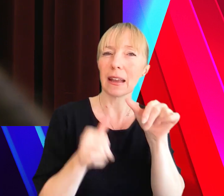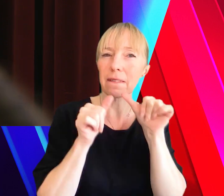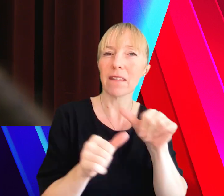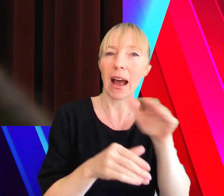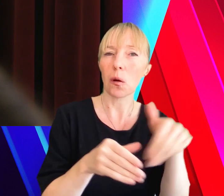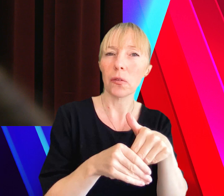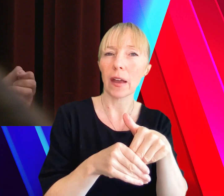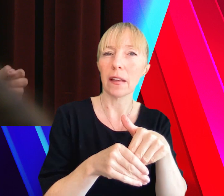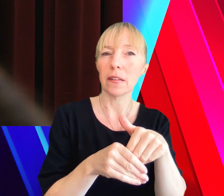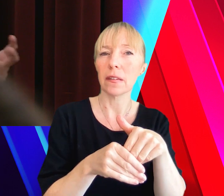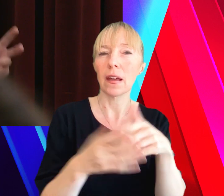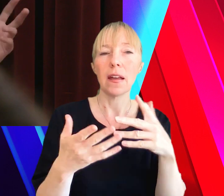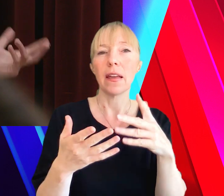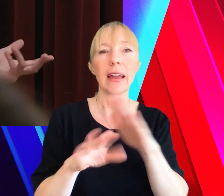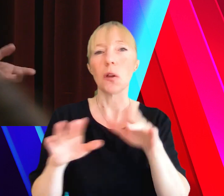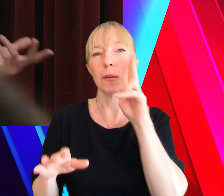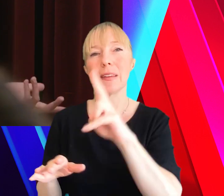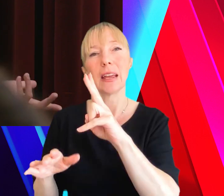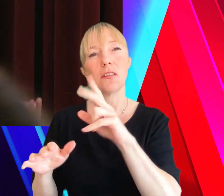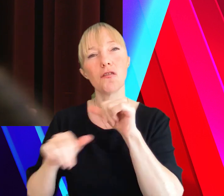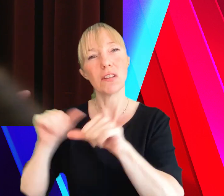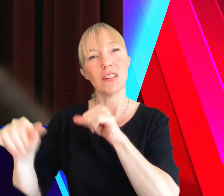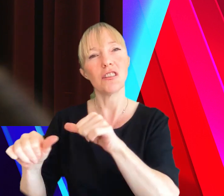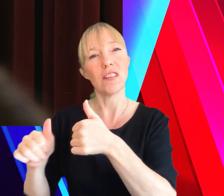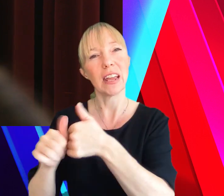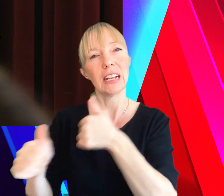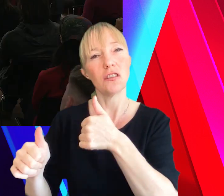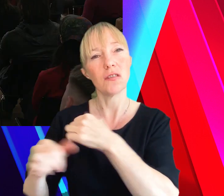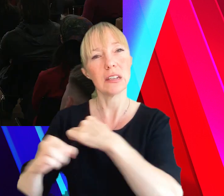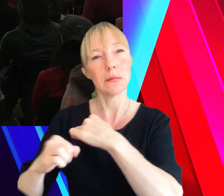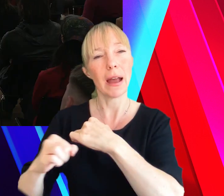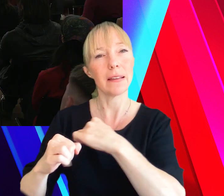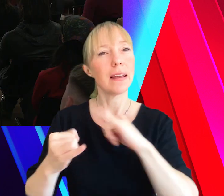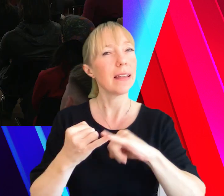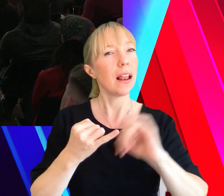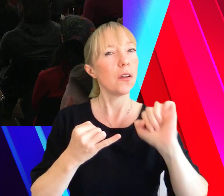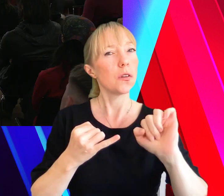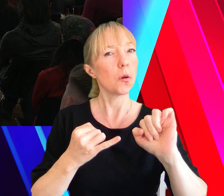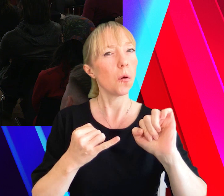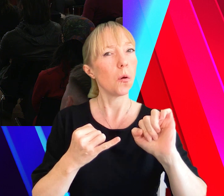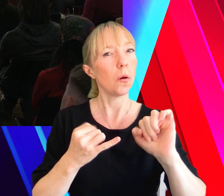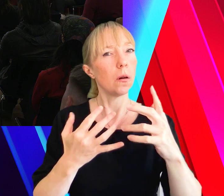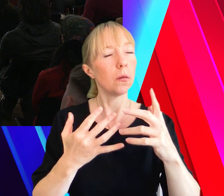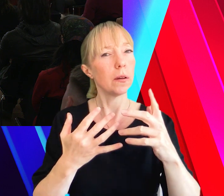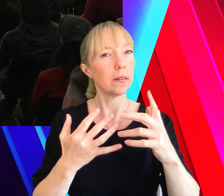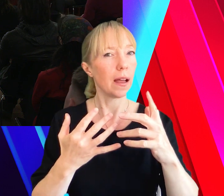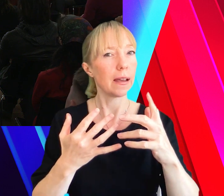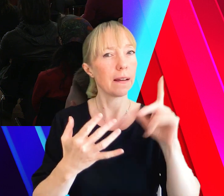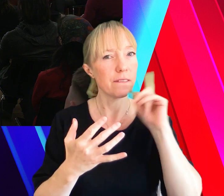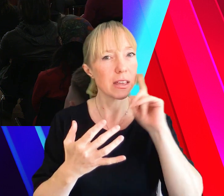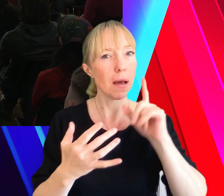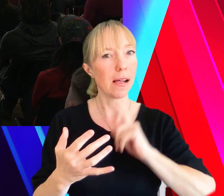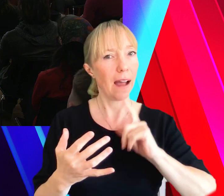they see in it that they wouldn't see in what we call like a traditional industry space. So Stella, I know that your piece was predominantly sort of female characters.